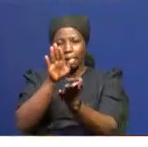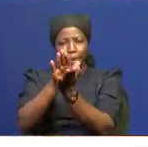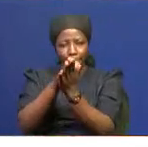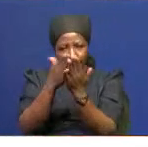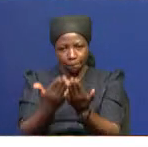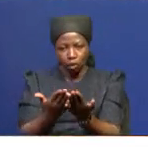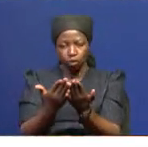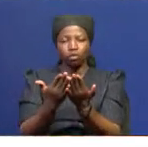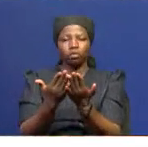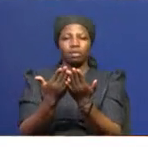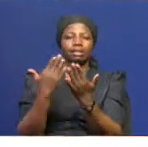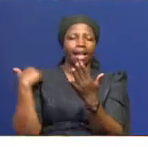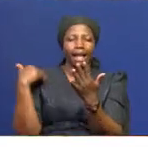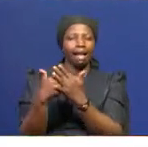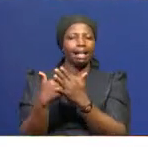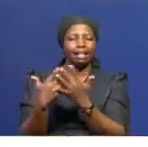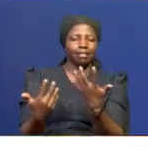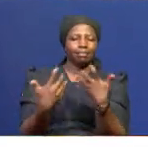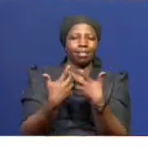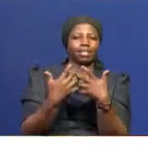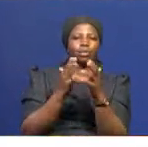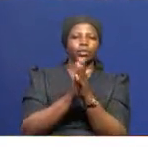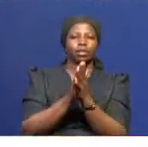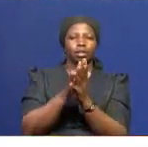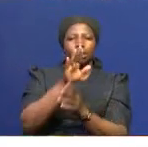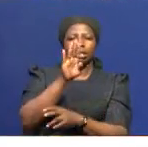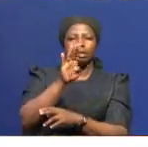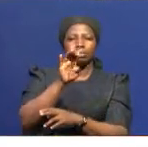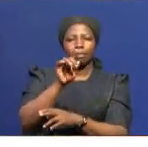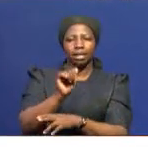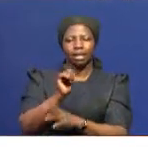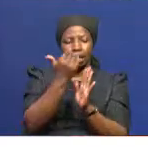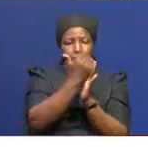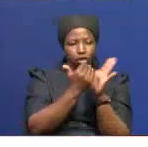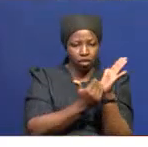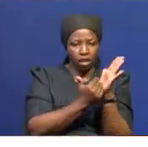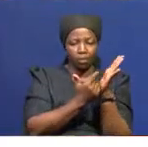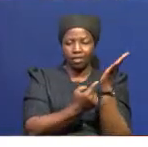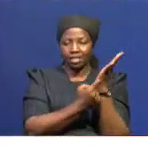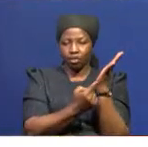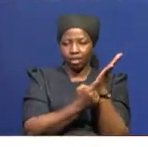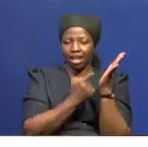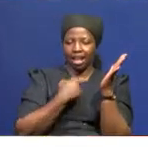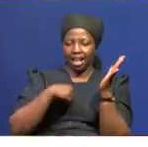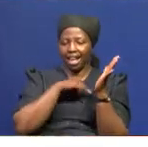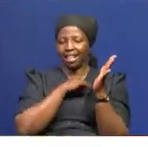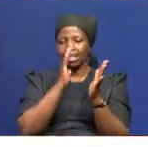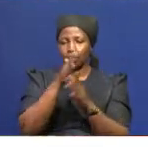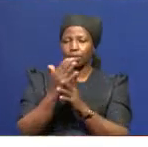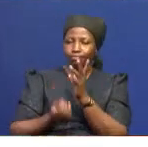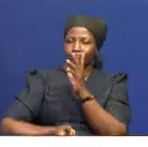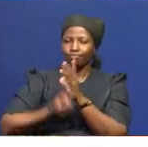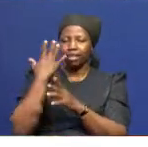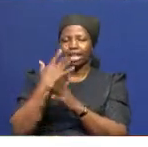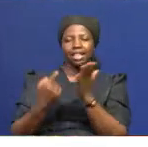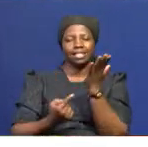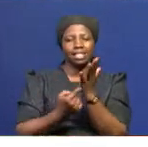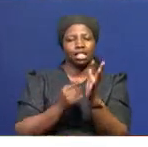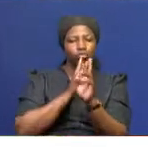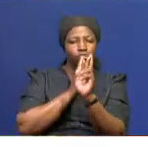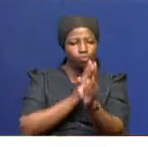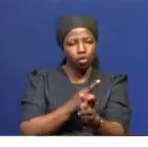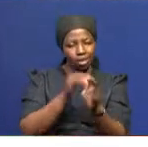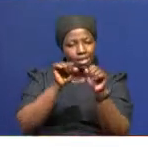the bottom-up economic transformation agenda program of digitization, we shall roll out a digital reporting